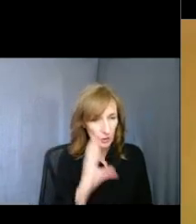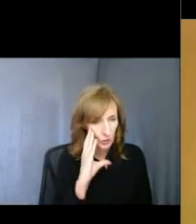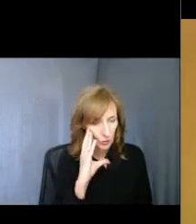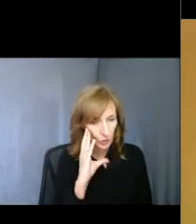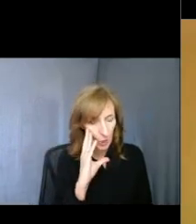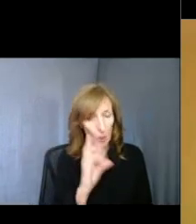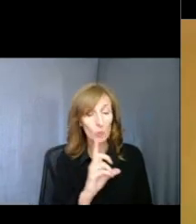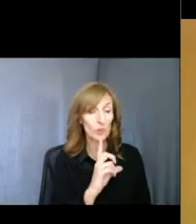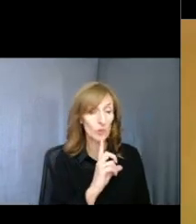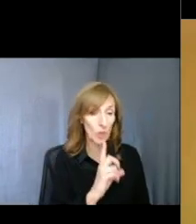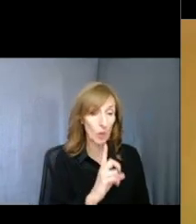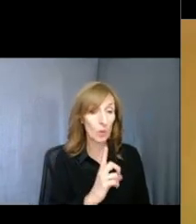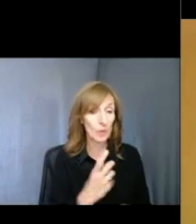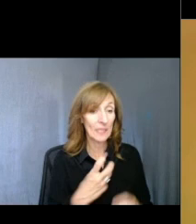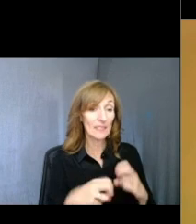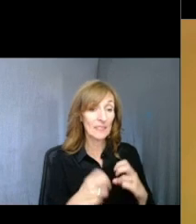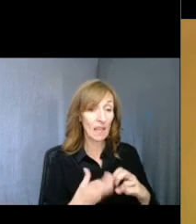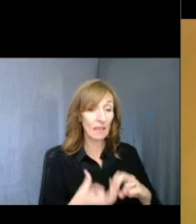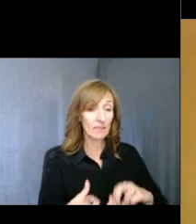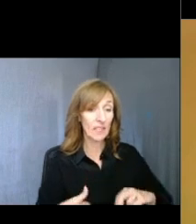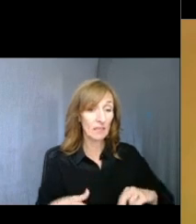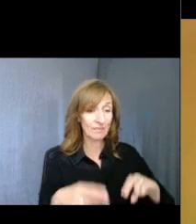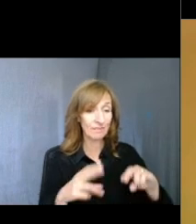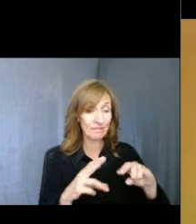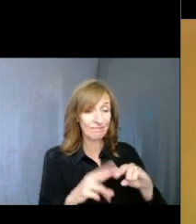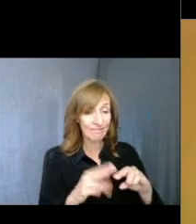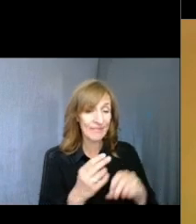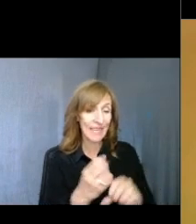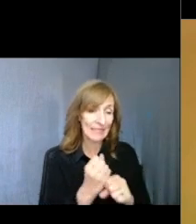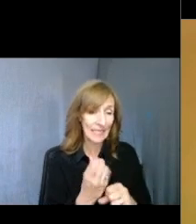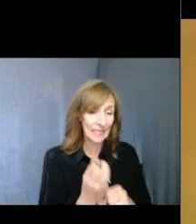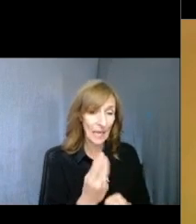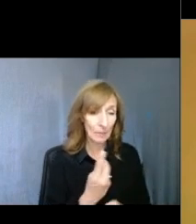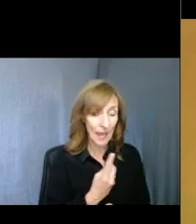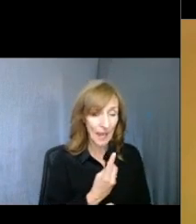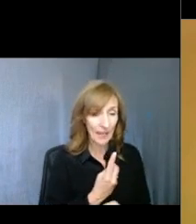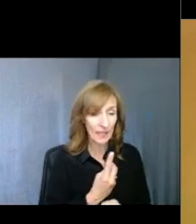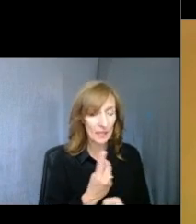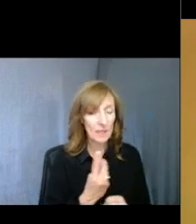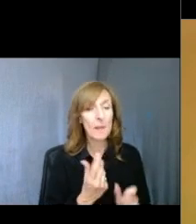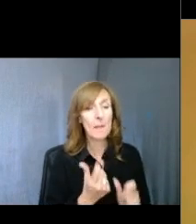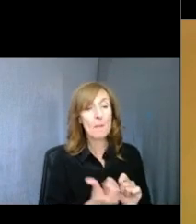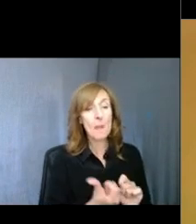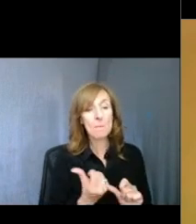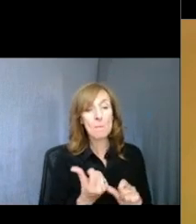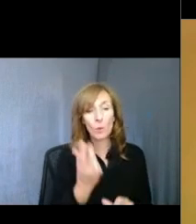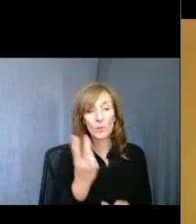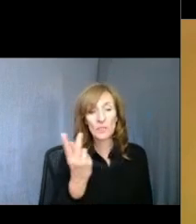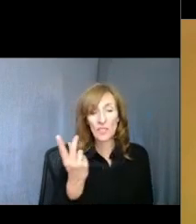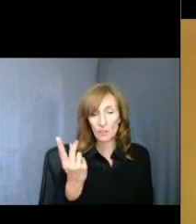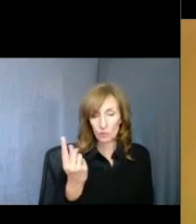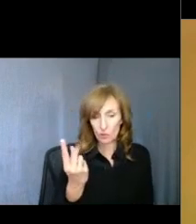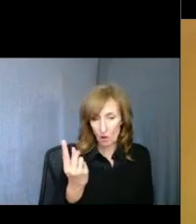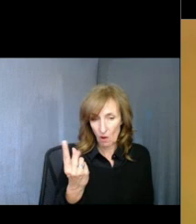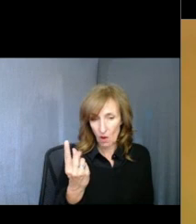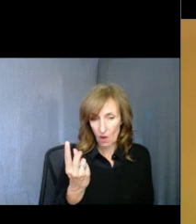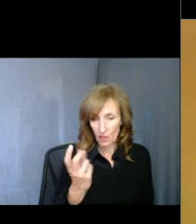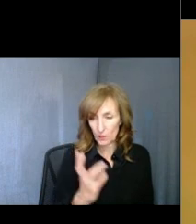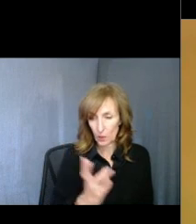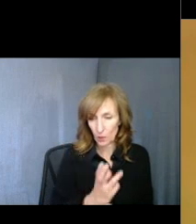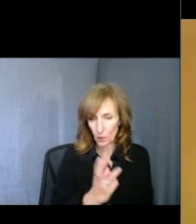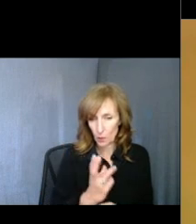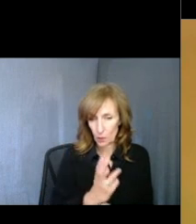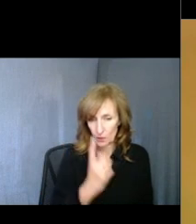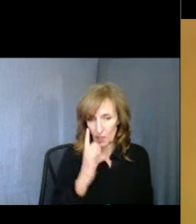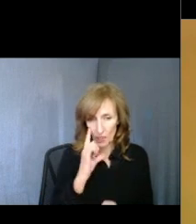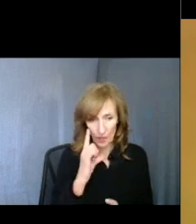And I know people who are using mostly dogs as a model for human disease to learn more